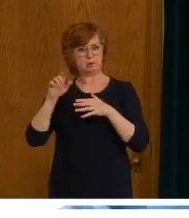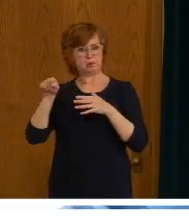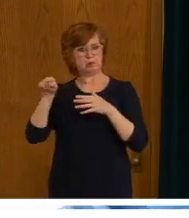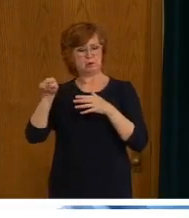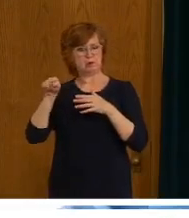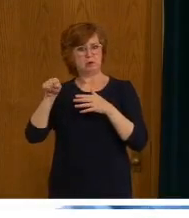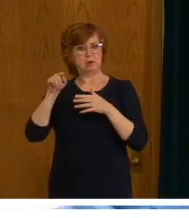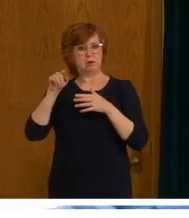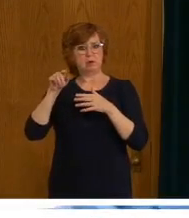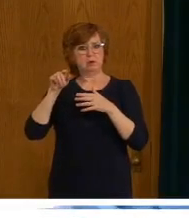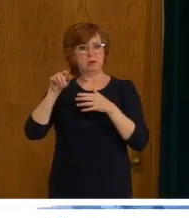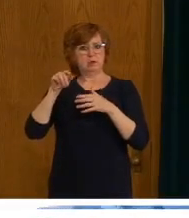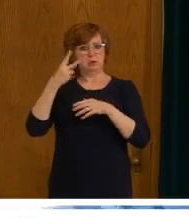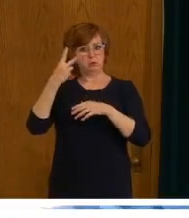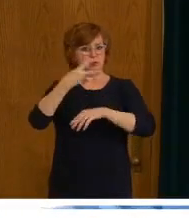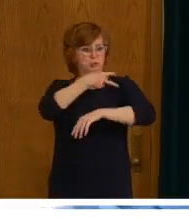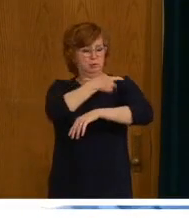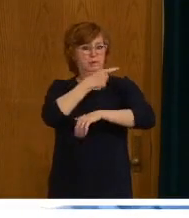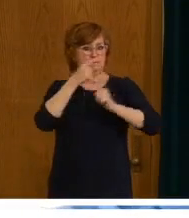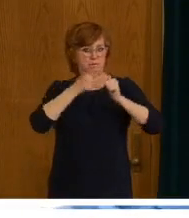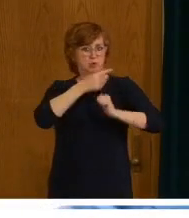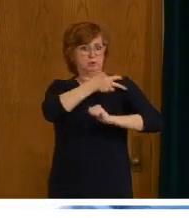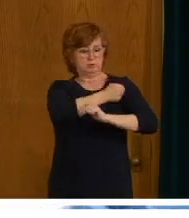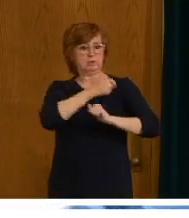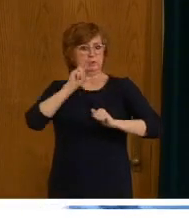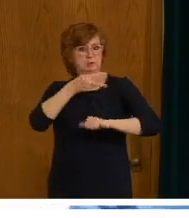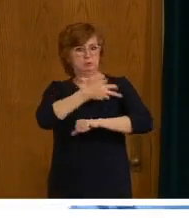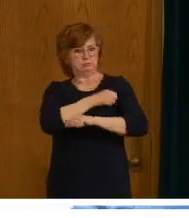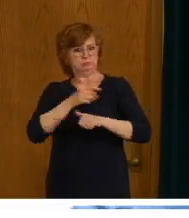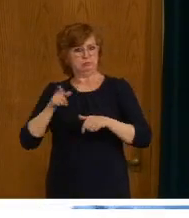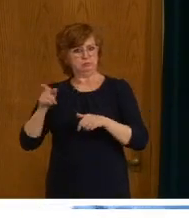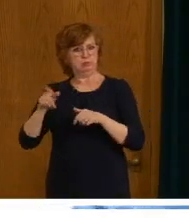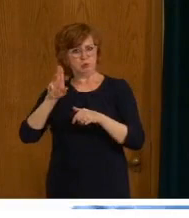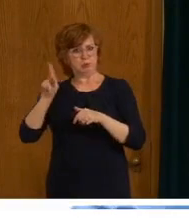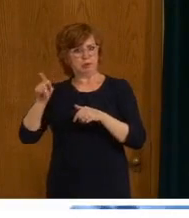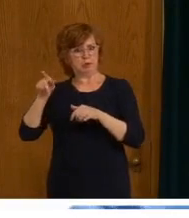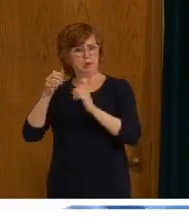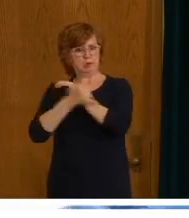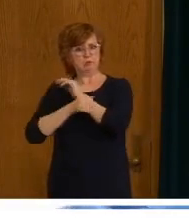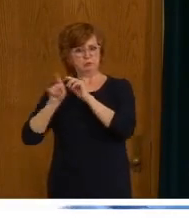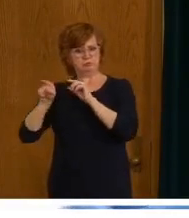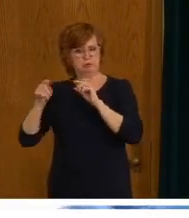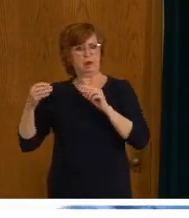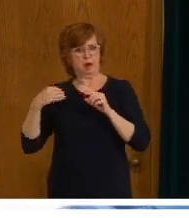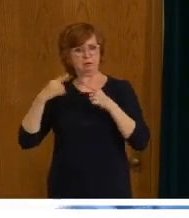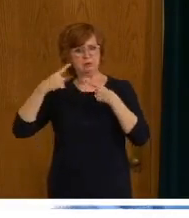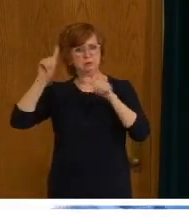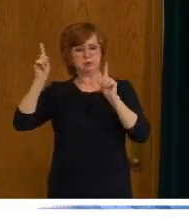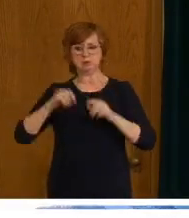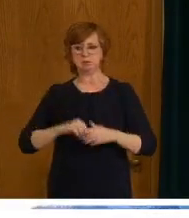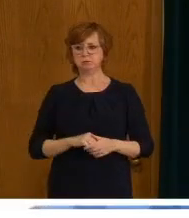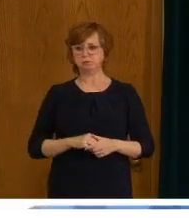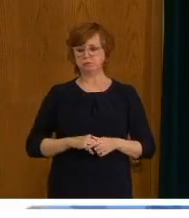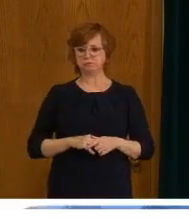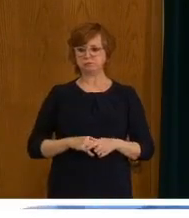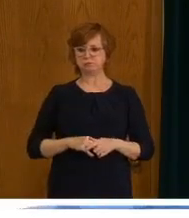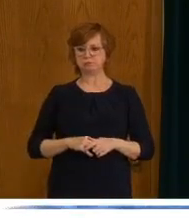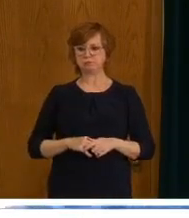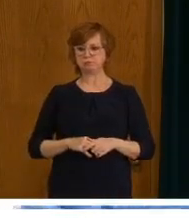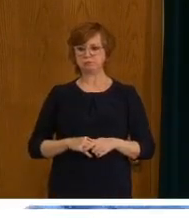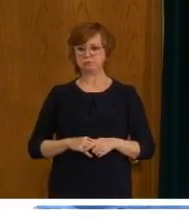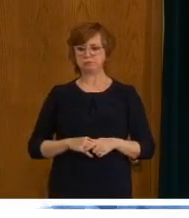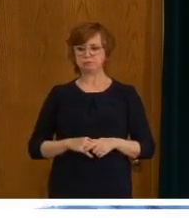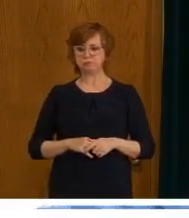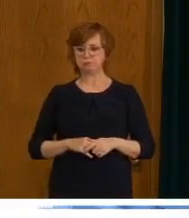UK. But also there's increasing evidence now from the UK, many other countries in Europe, that for those